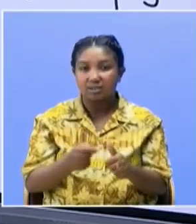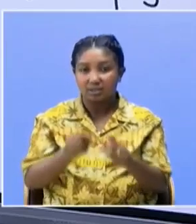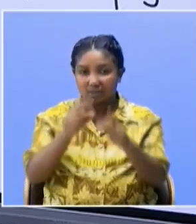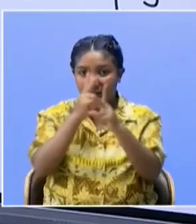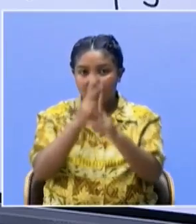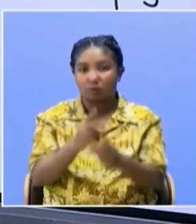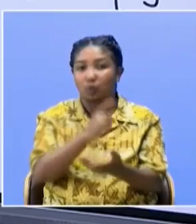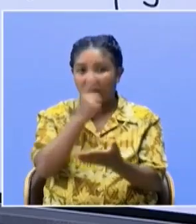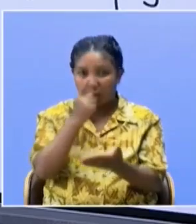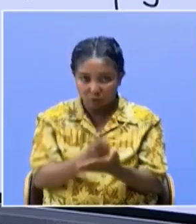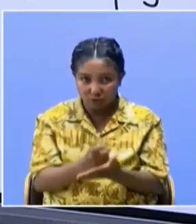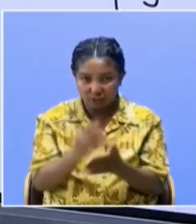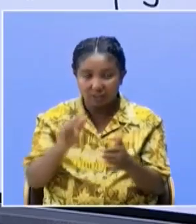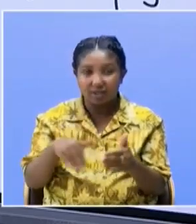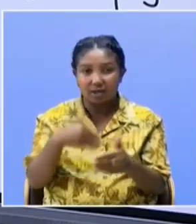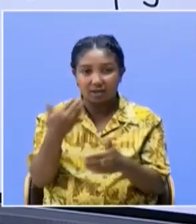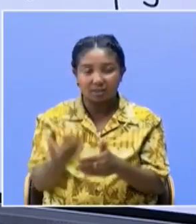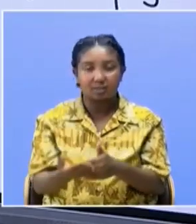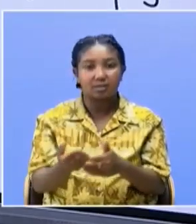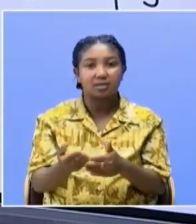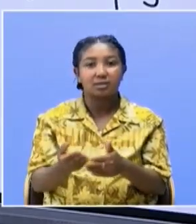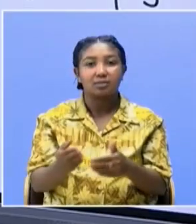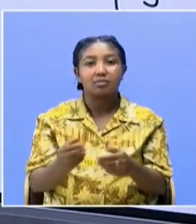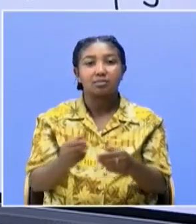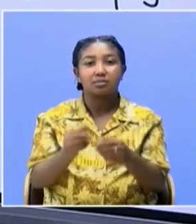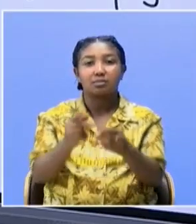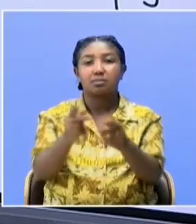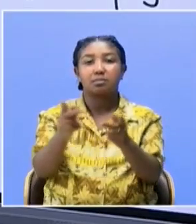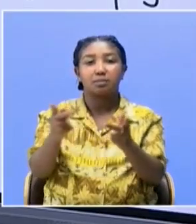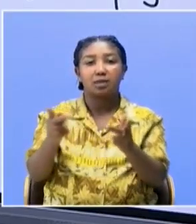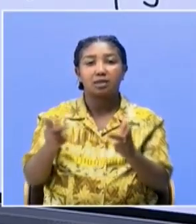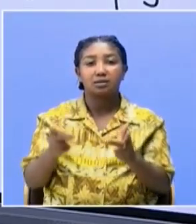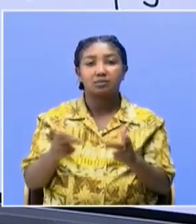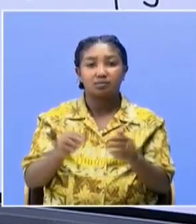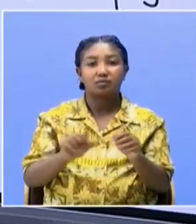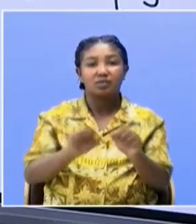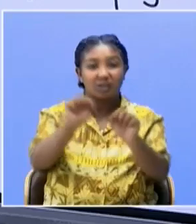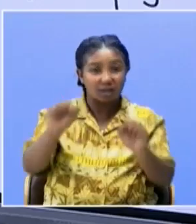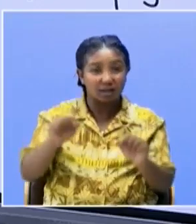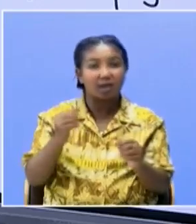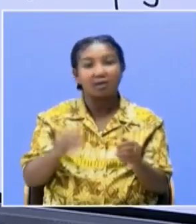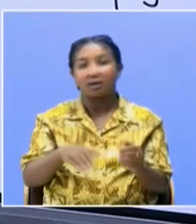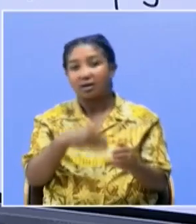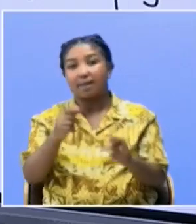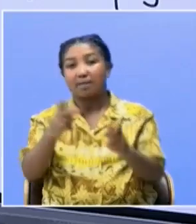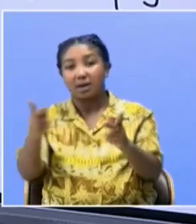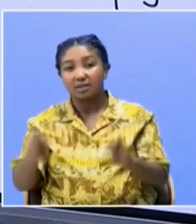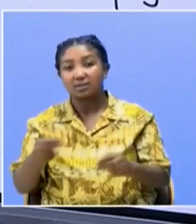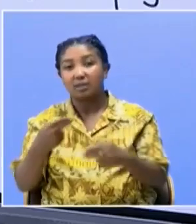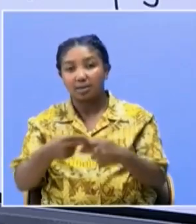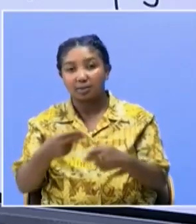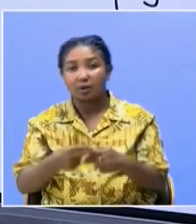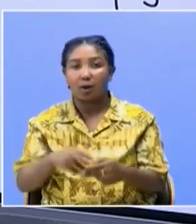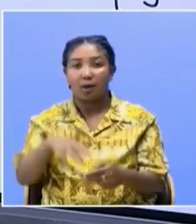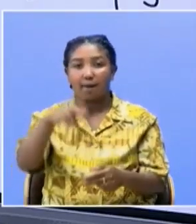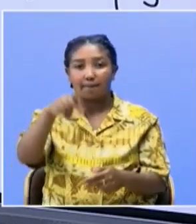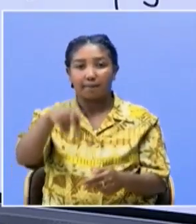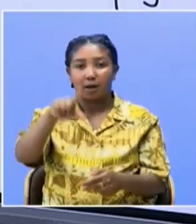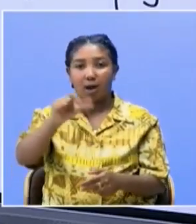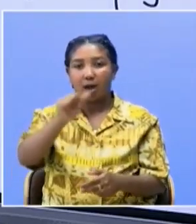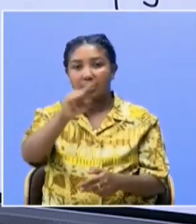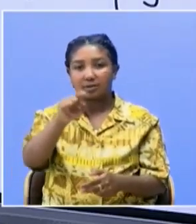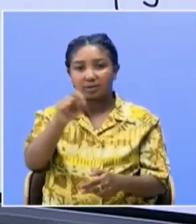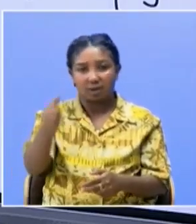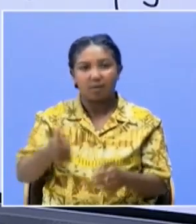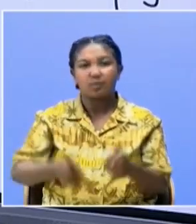of a graduation, and the other, there says, there comes next Sunday, and there is also a place which says the plaza.